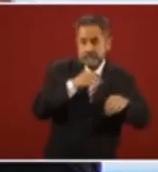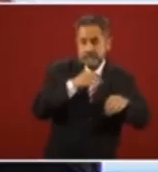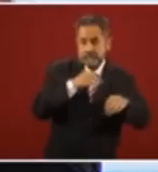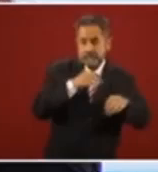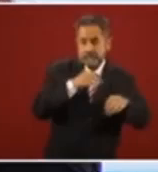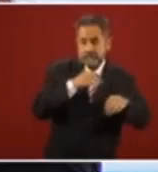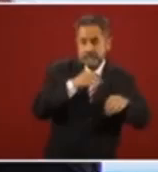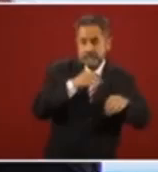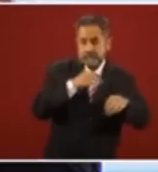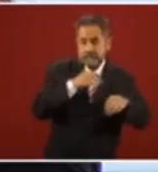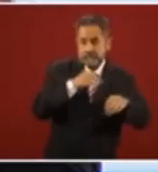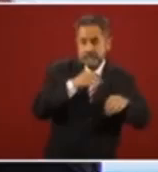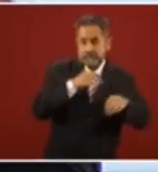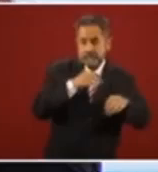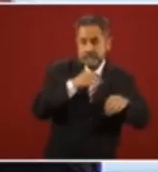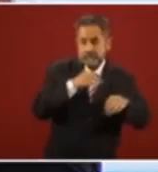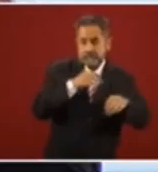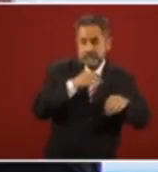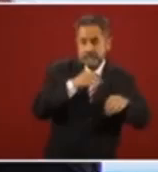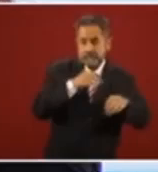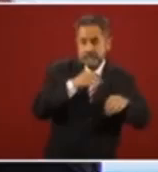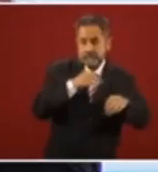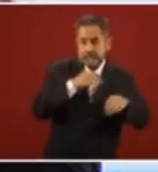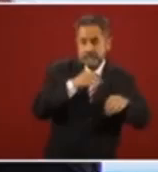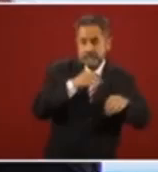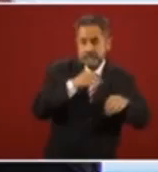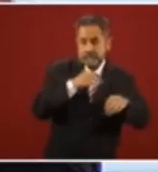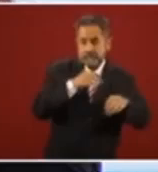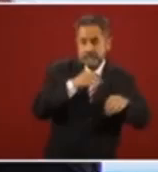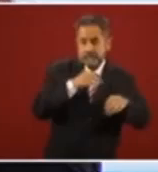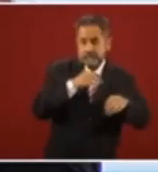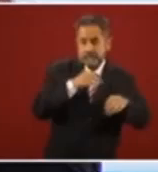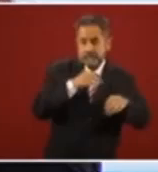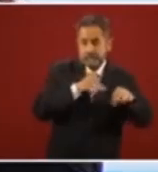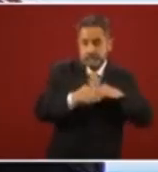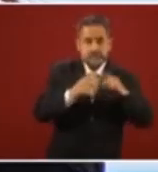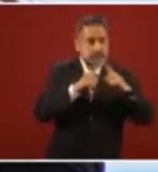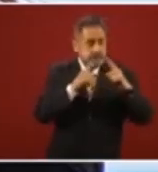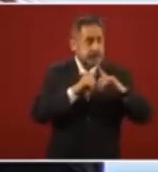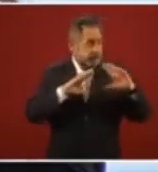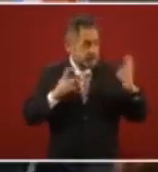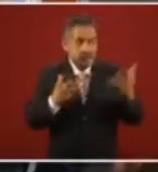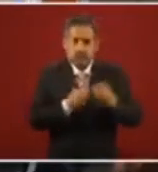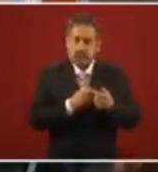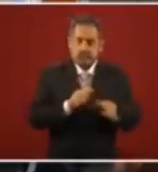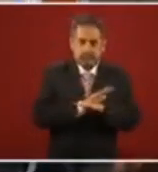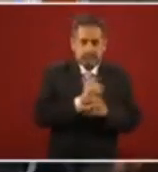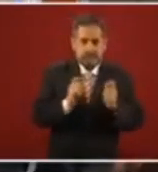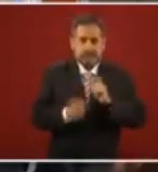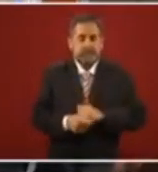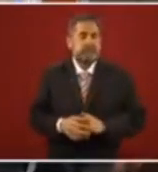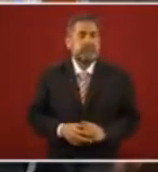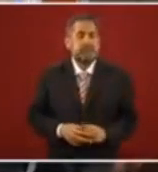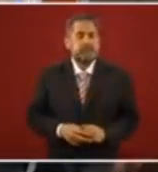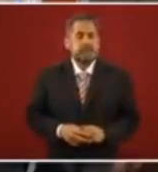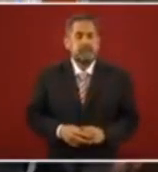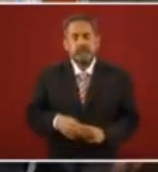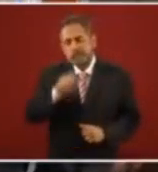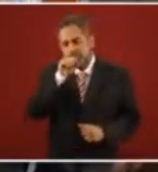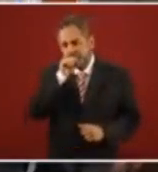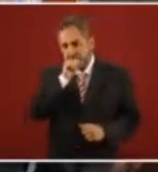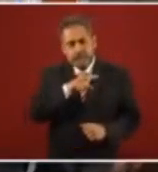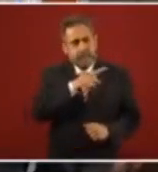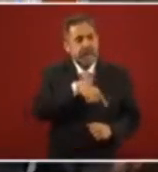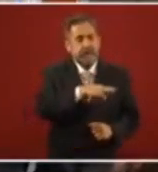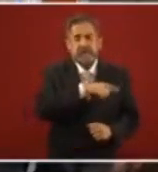and religious communities, to help them deal with this stigma. La que sigue. Asimismo, ellos manifestaron